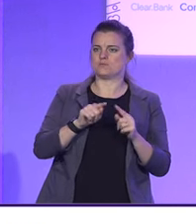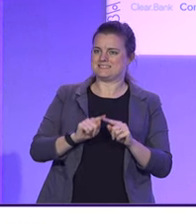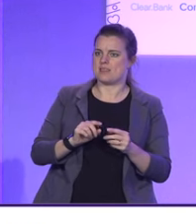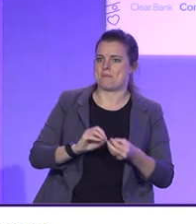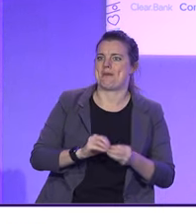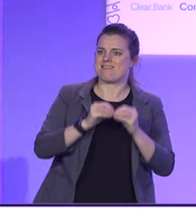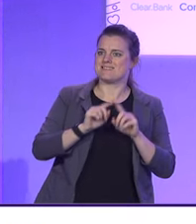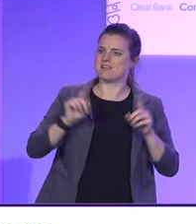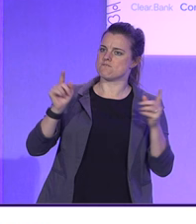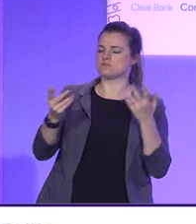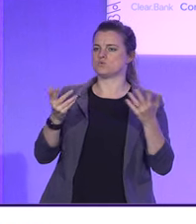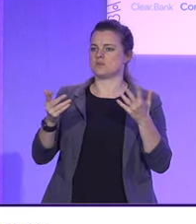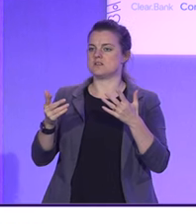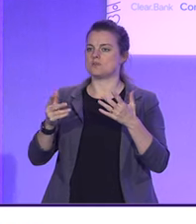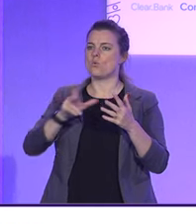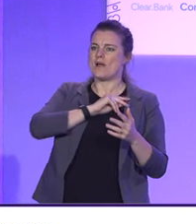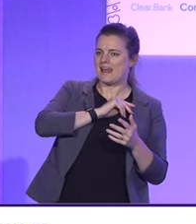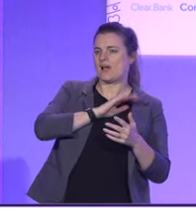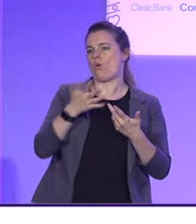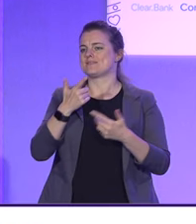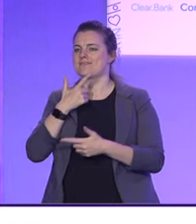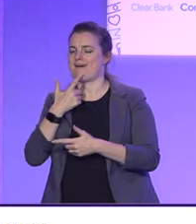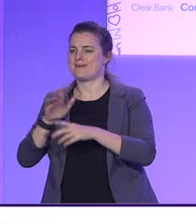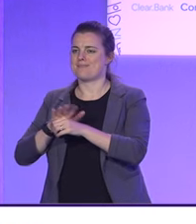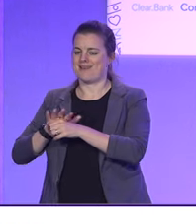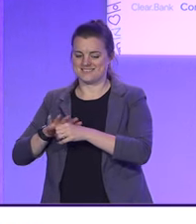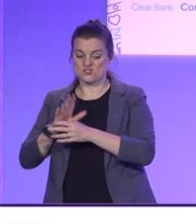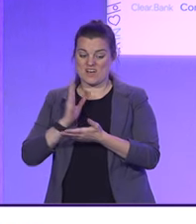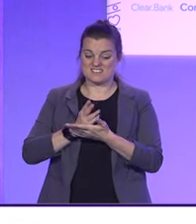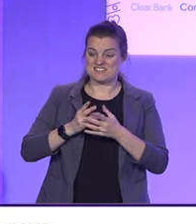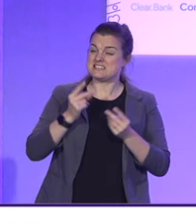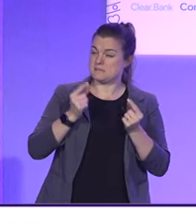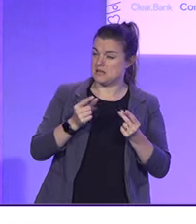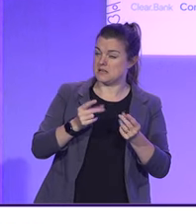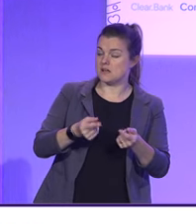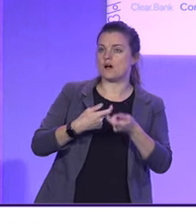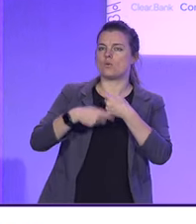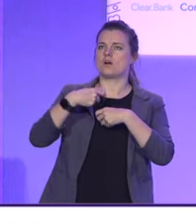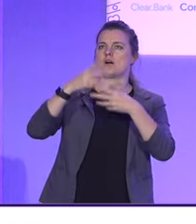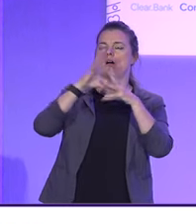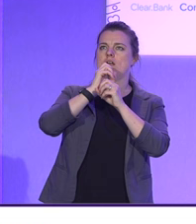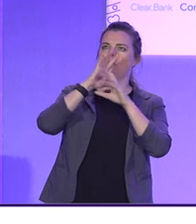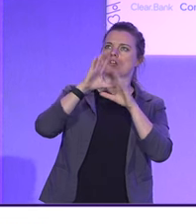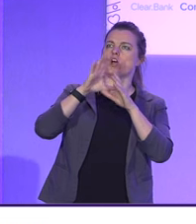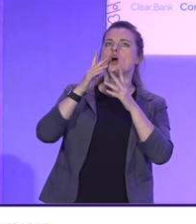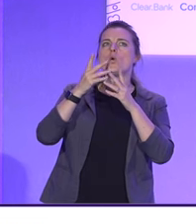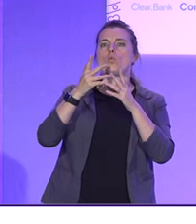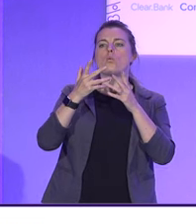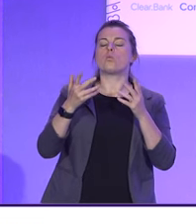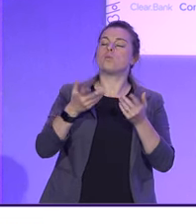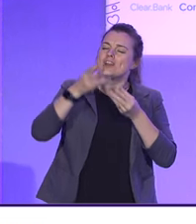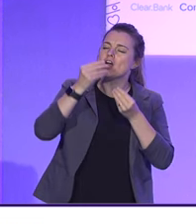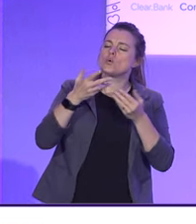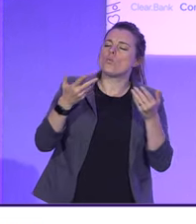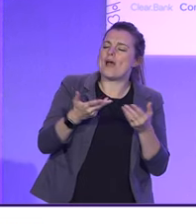losing. Observability in cloud tech, and particularly inside serverless systems, is essential. And learning where and what to look at, as well as how to